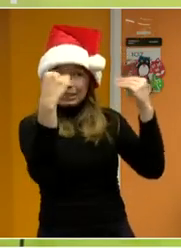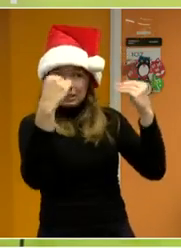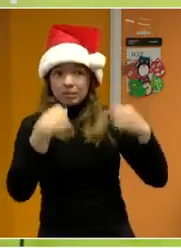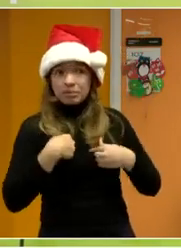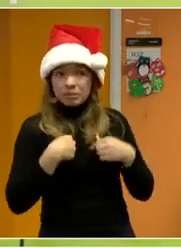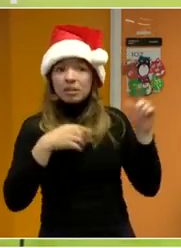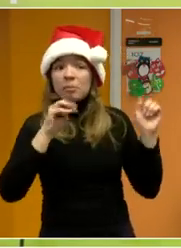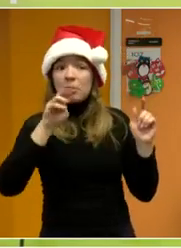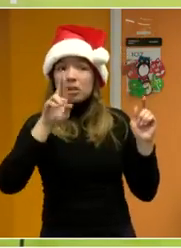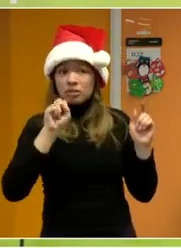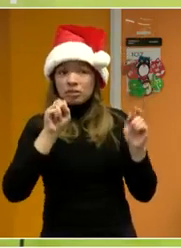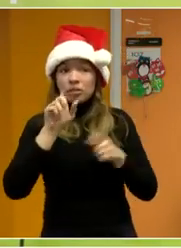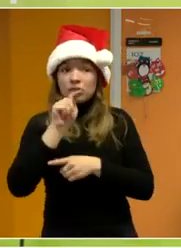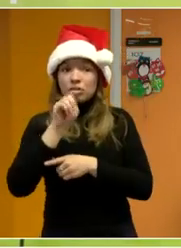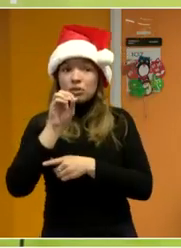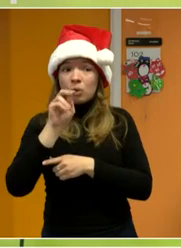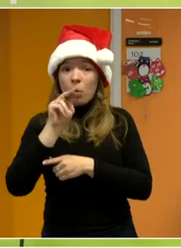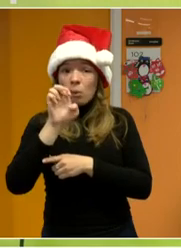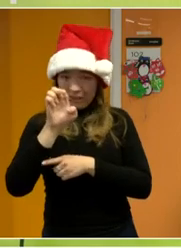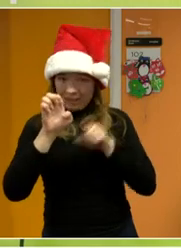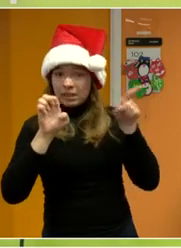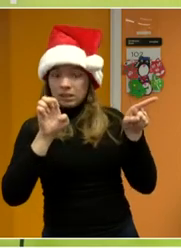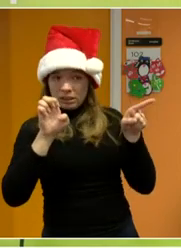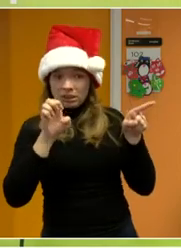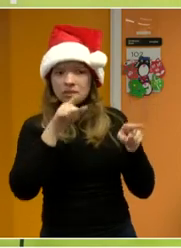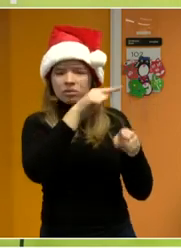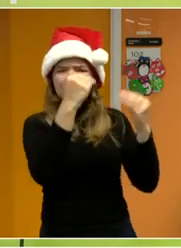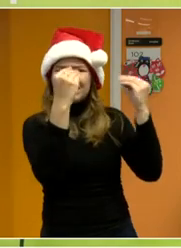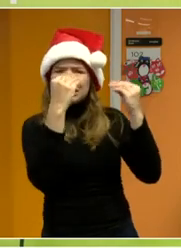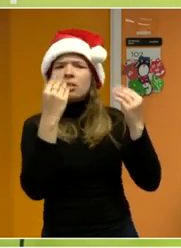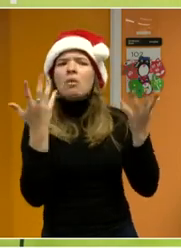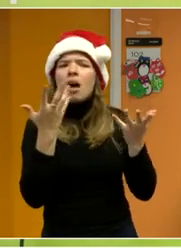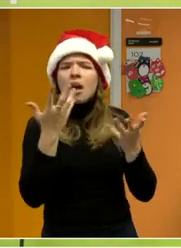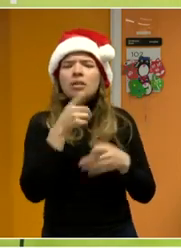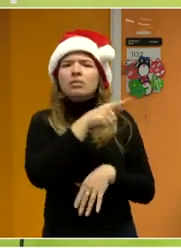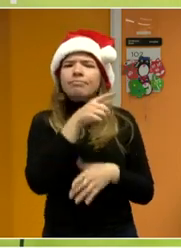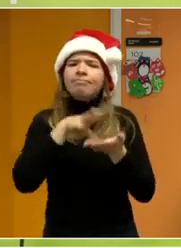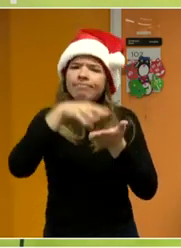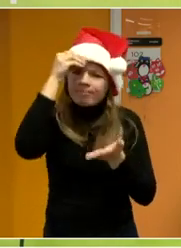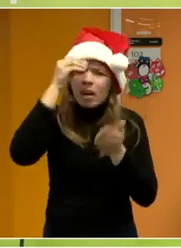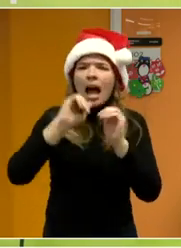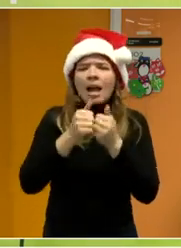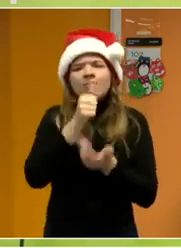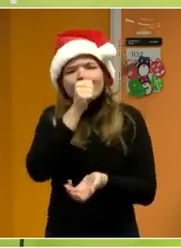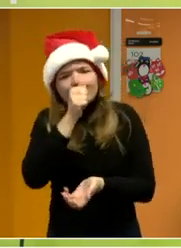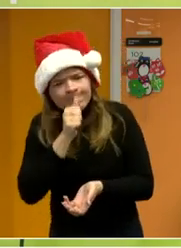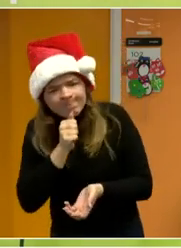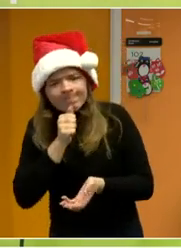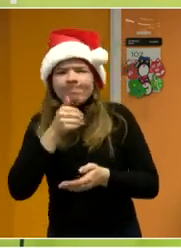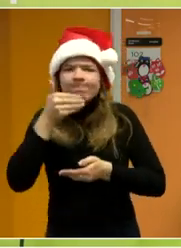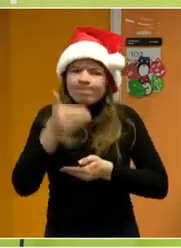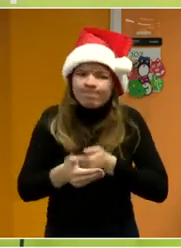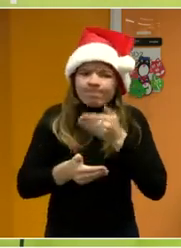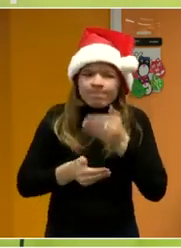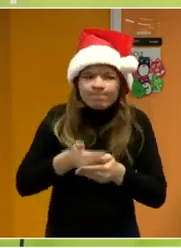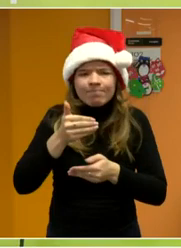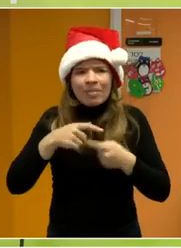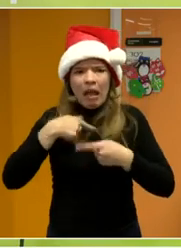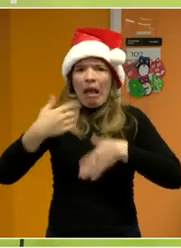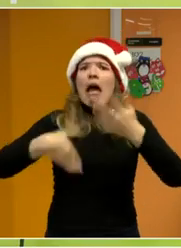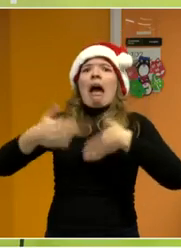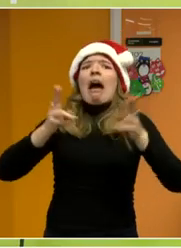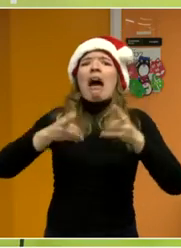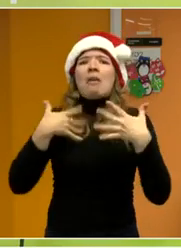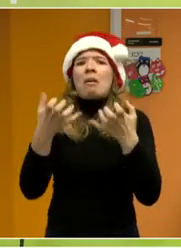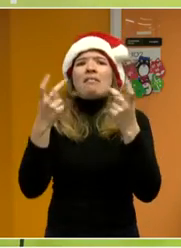take your time. Tattooing is not something that you can rush, and I had a bad habit of rushing my skills and trying to learn